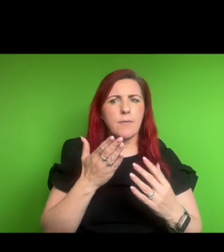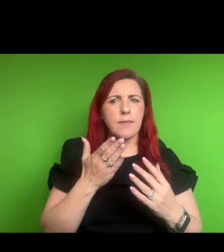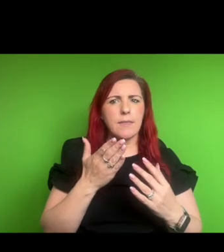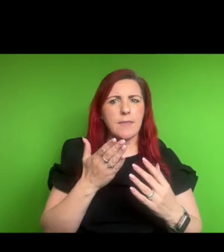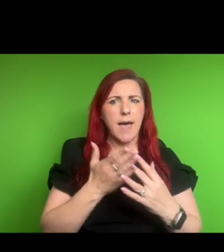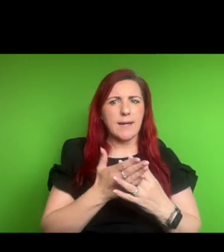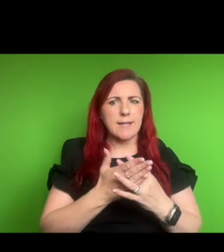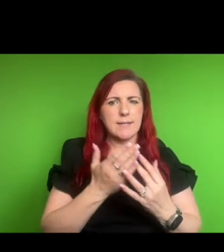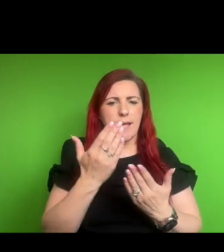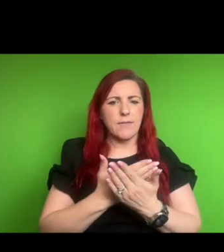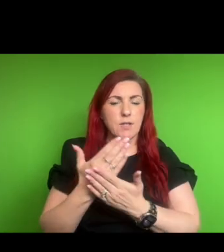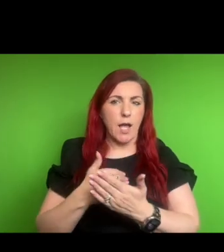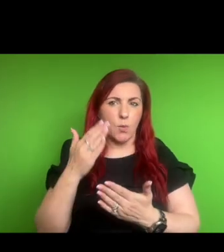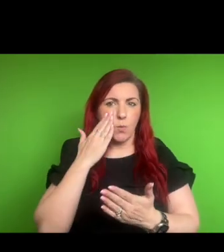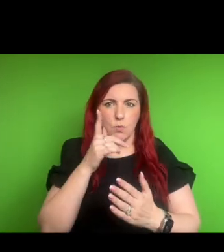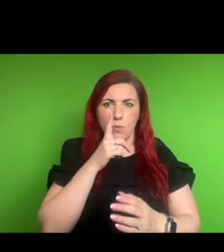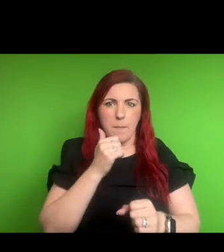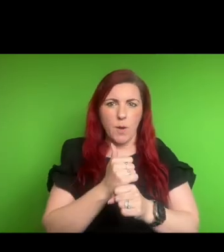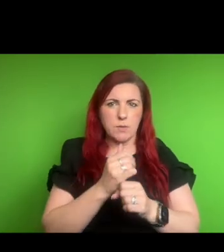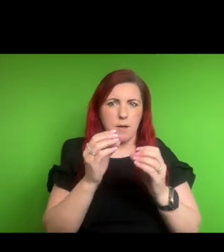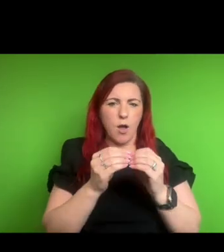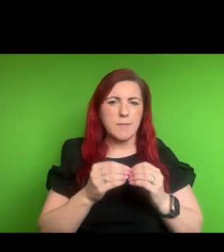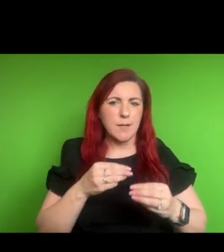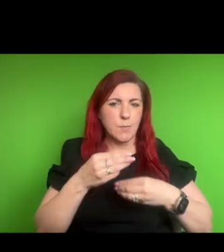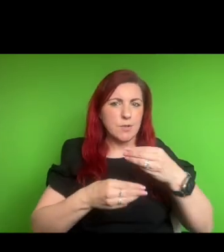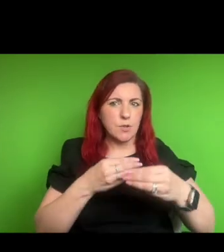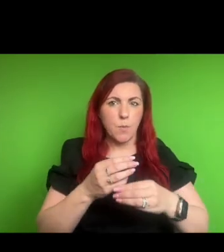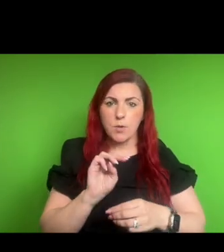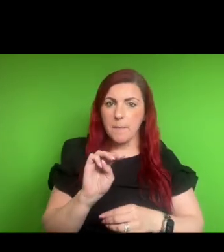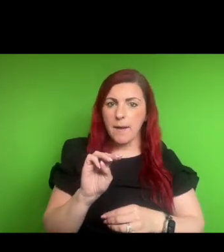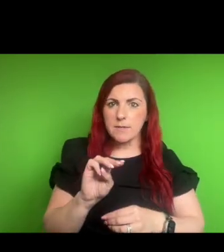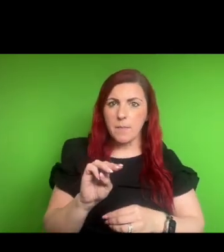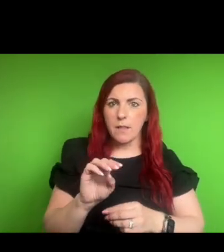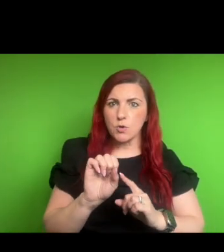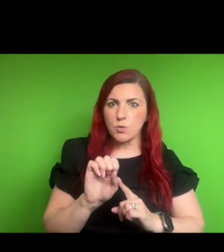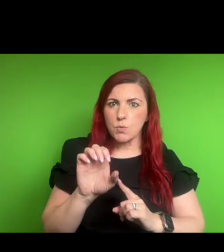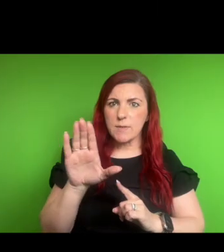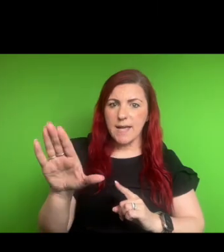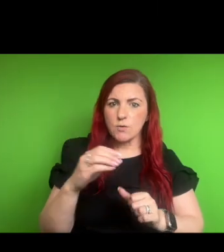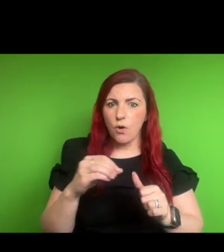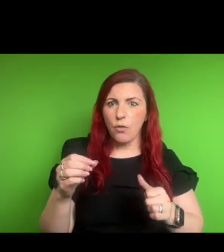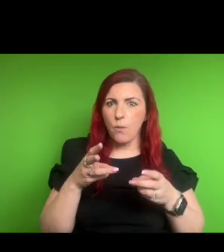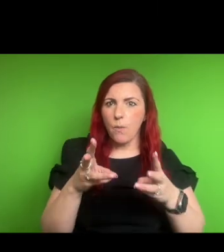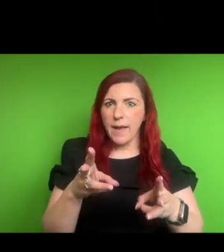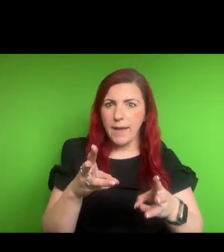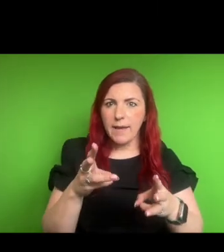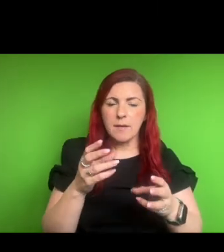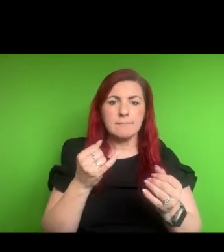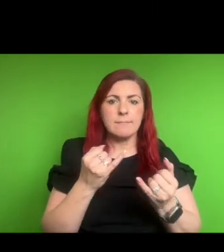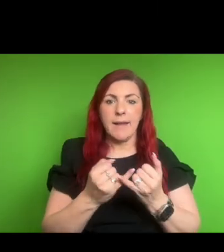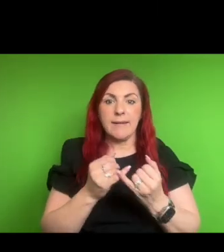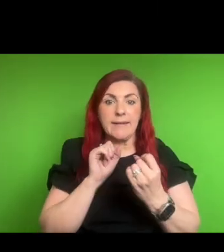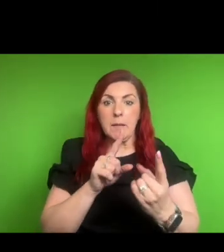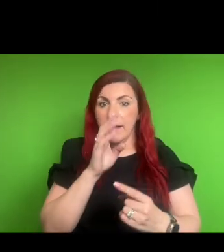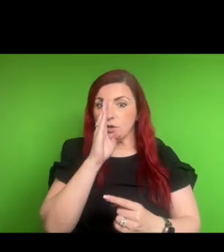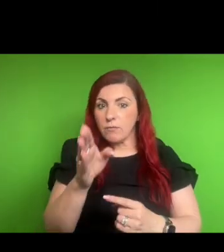the commenting procedure, but is it possible to send the comments in other formats, such as emailing them directly to yourself?